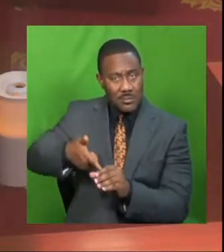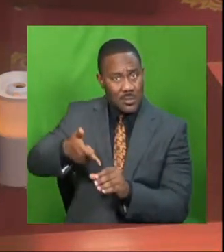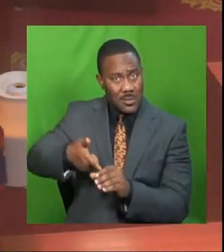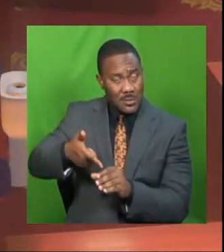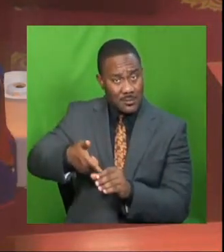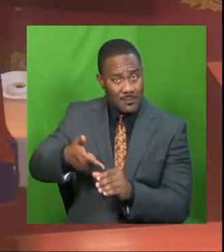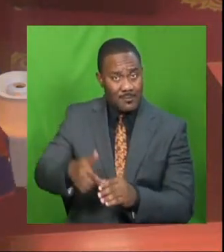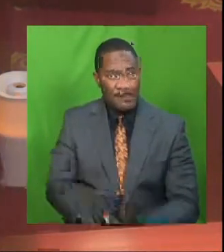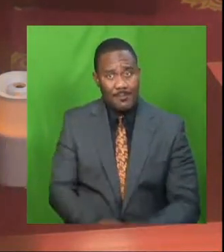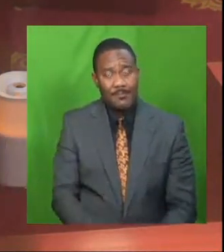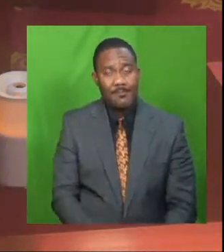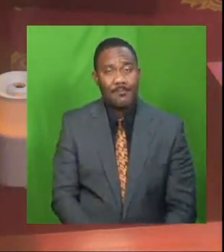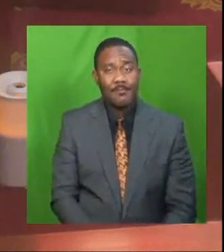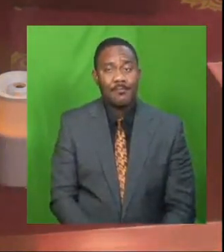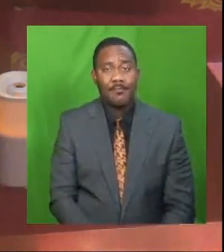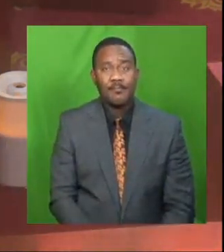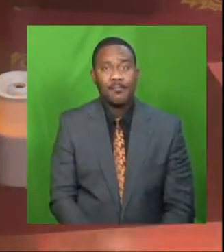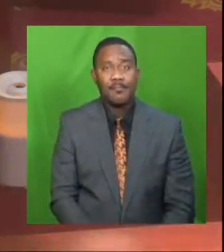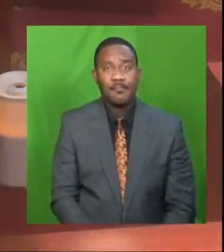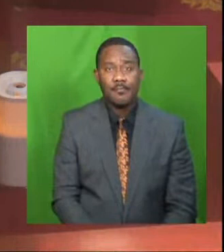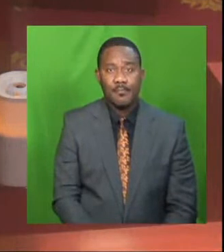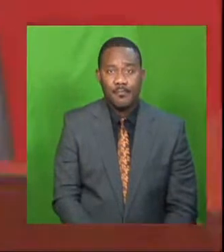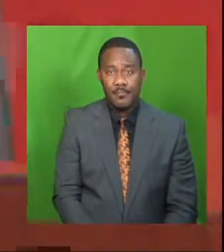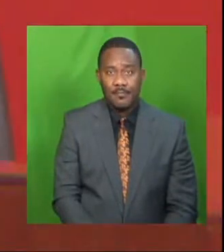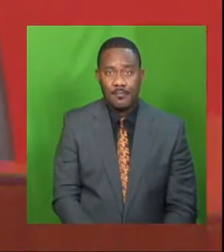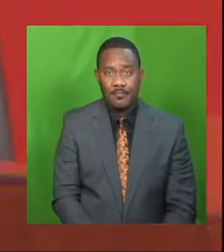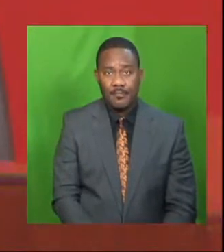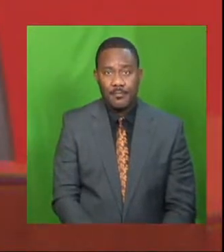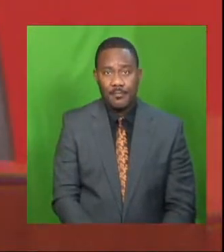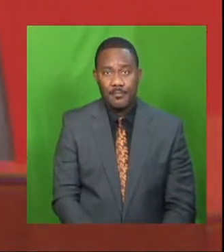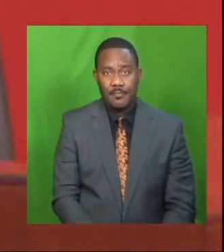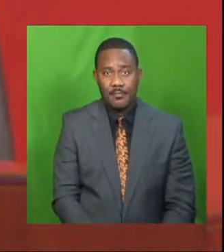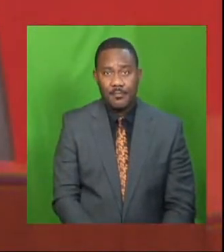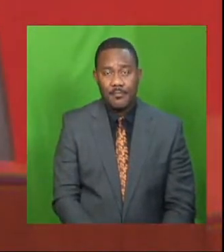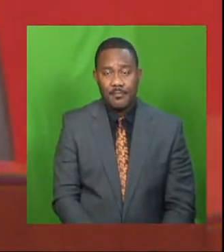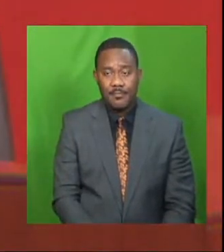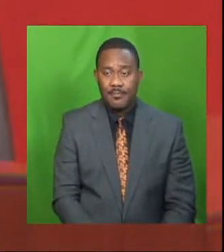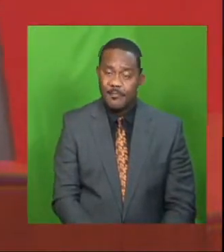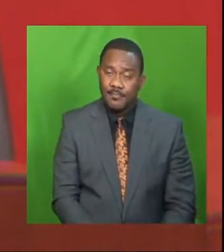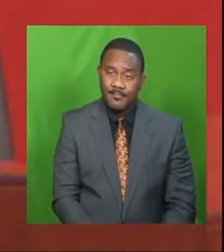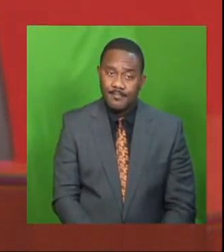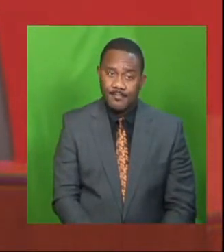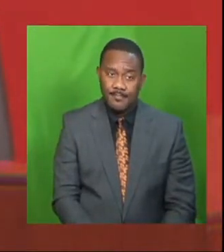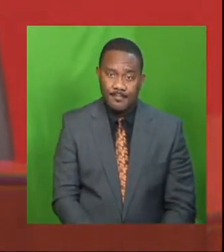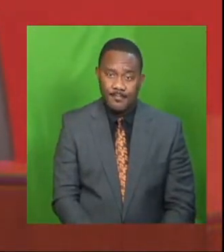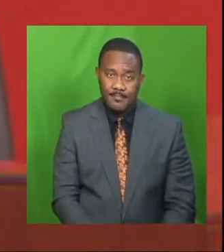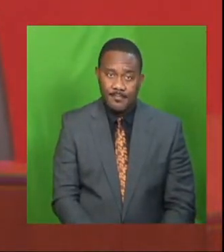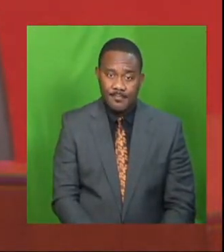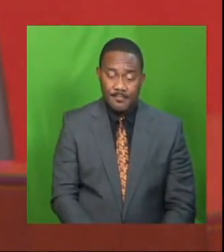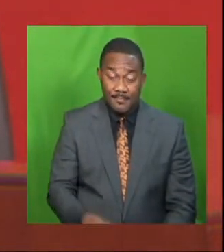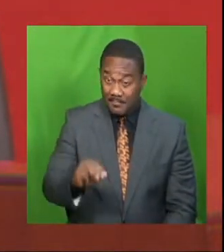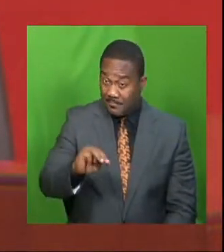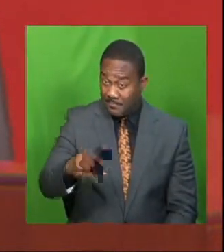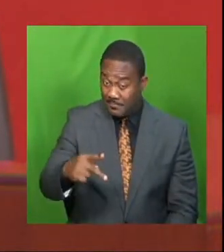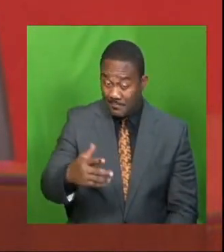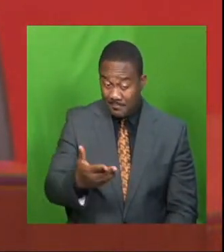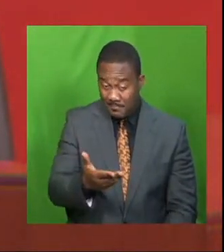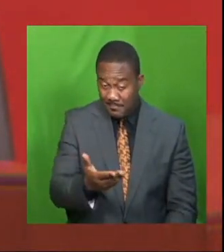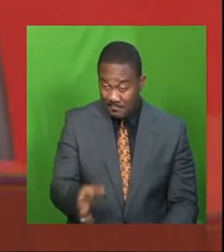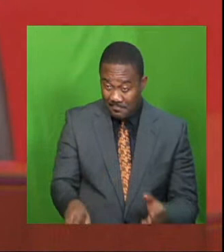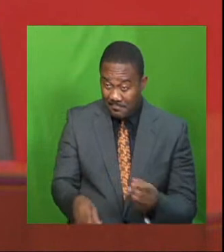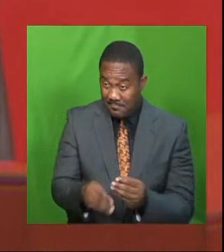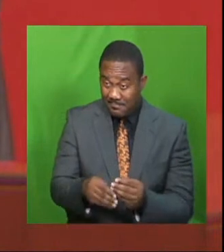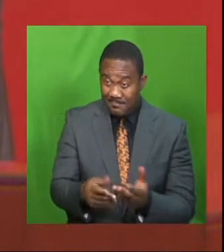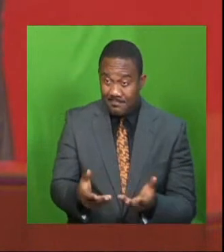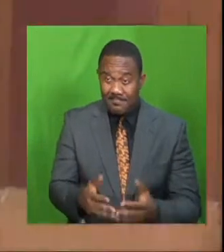you. Thank you. Yes, Honorable Member for Qatar, any supplementary question?